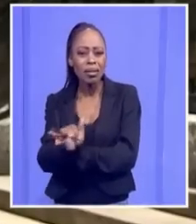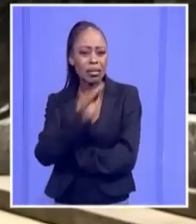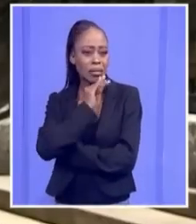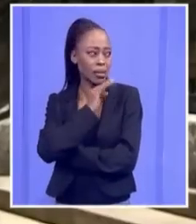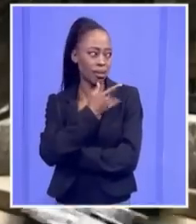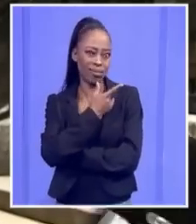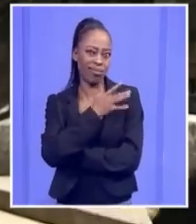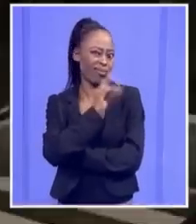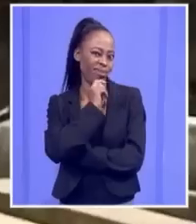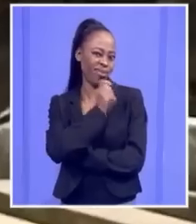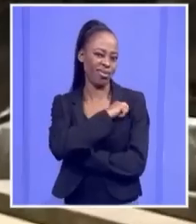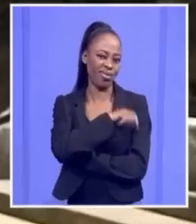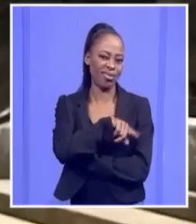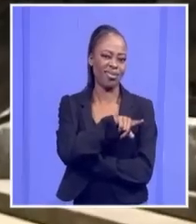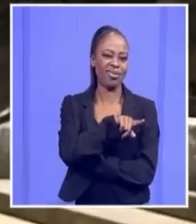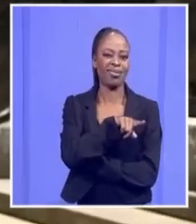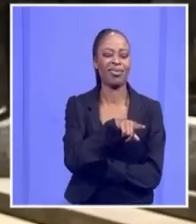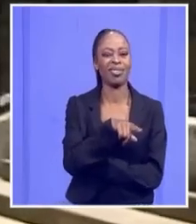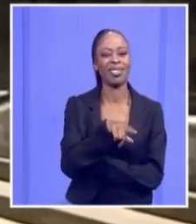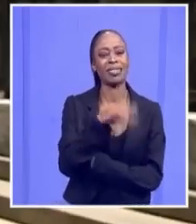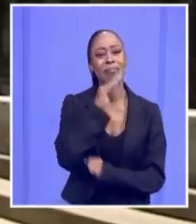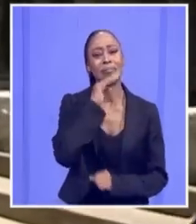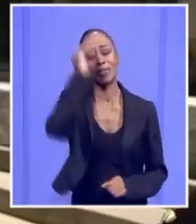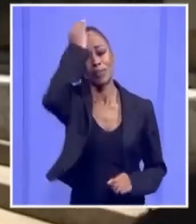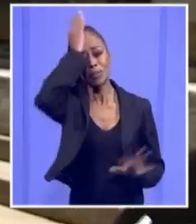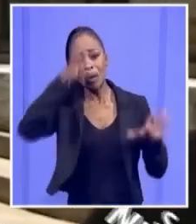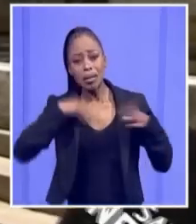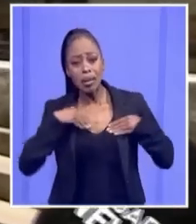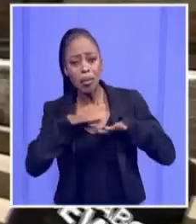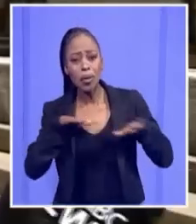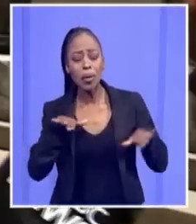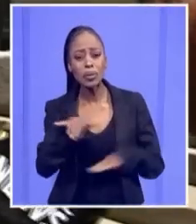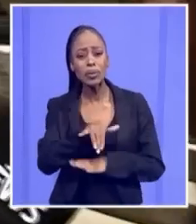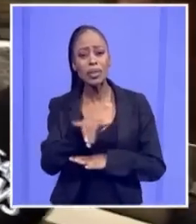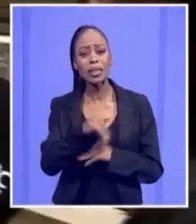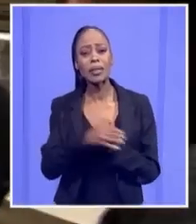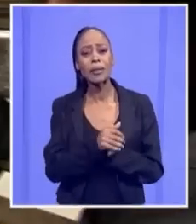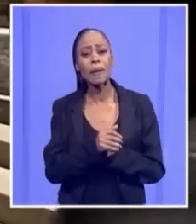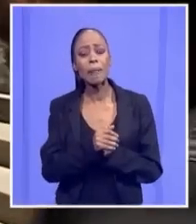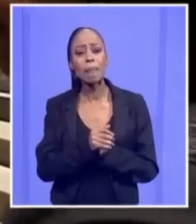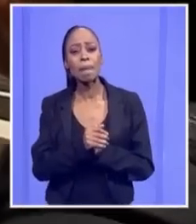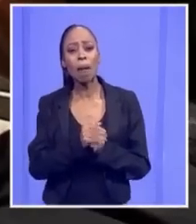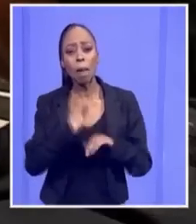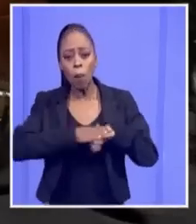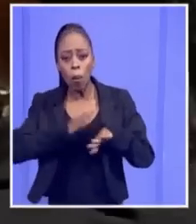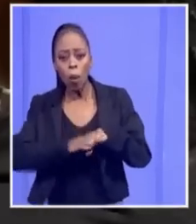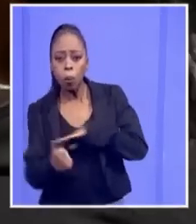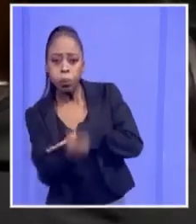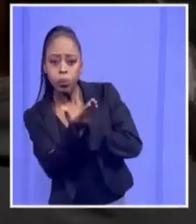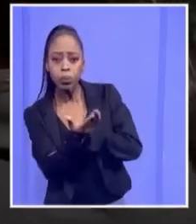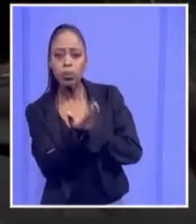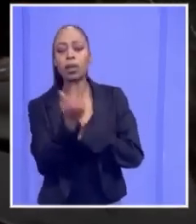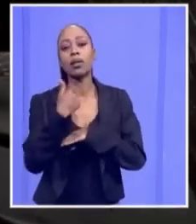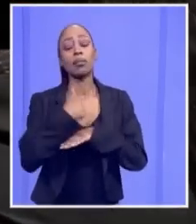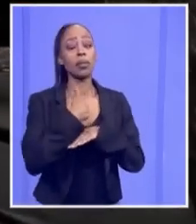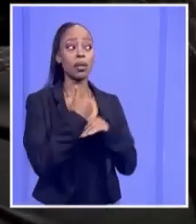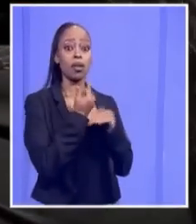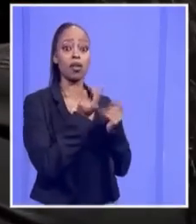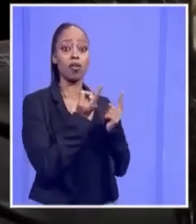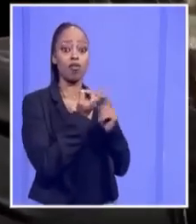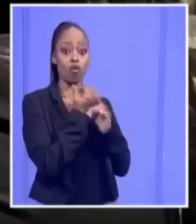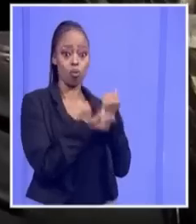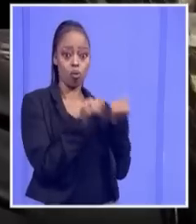what they've said. Does the former president accept the judgment, or can we expect further action? I just came out of the court